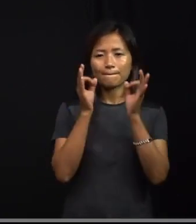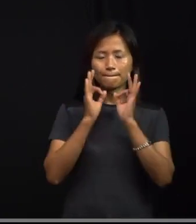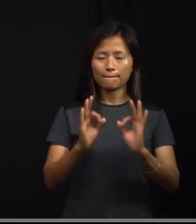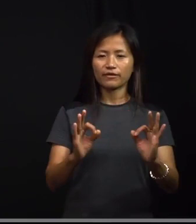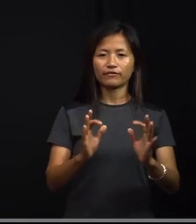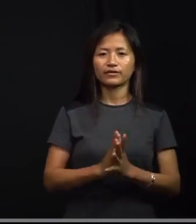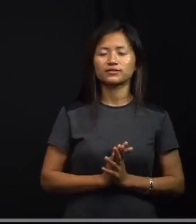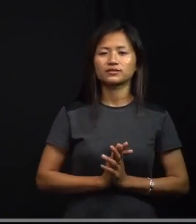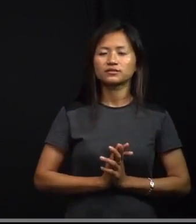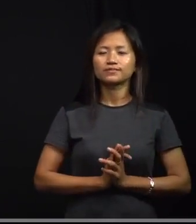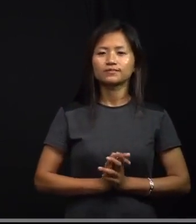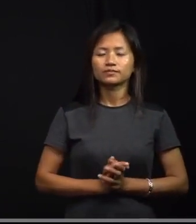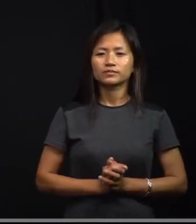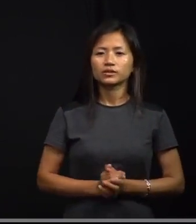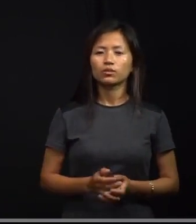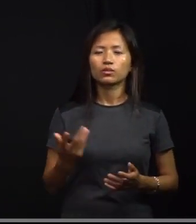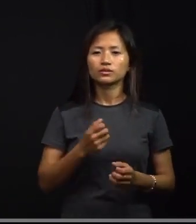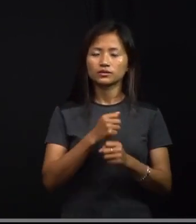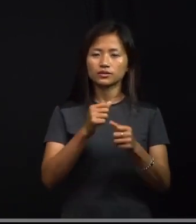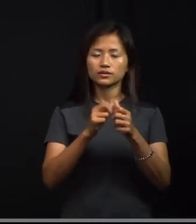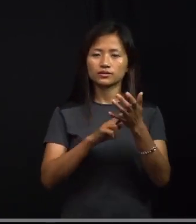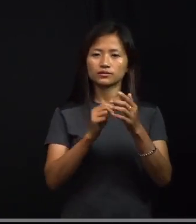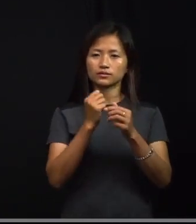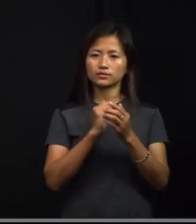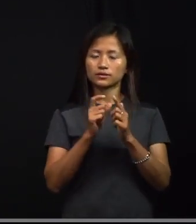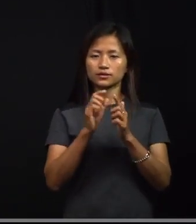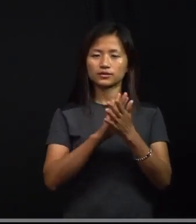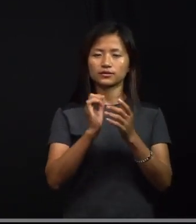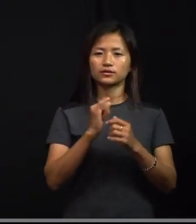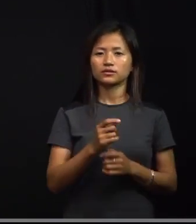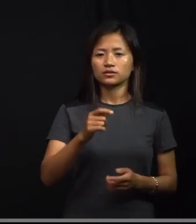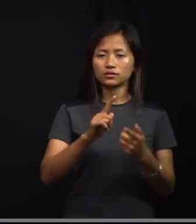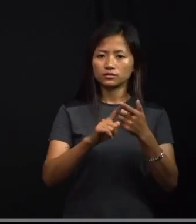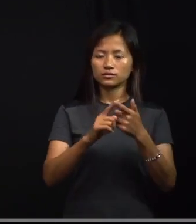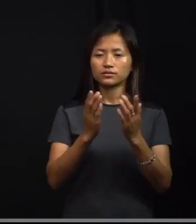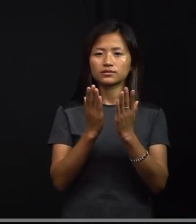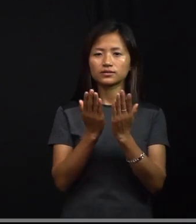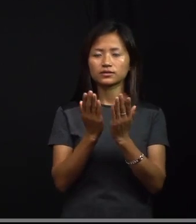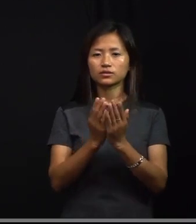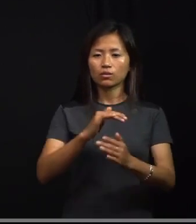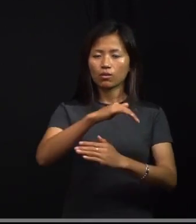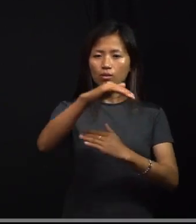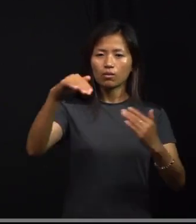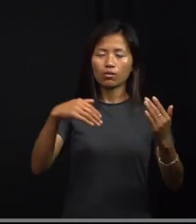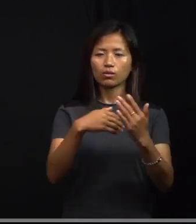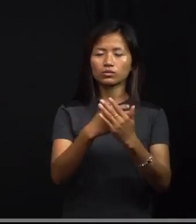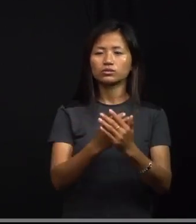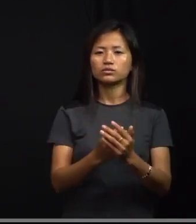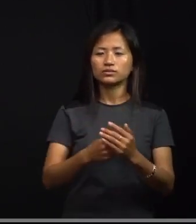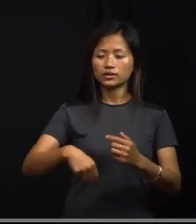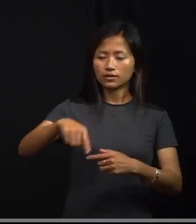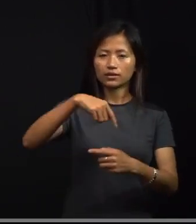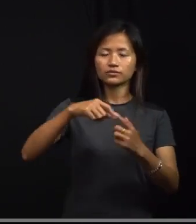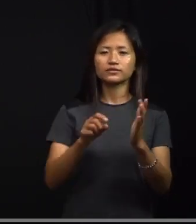seems. And what about Gandhi? Gandhi says that education is all-round development. So what is